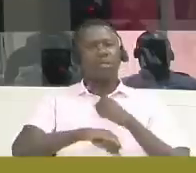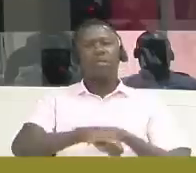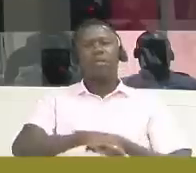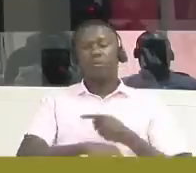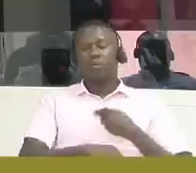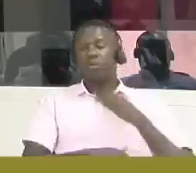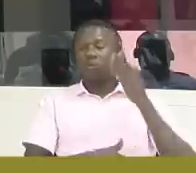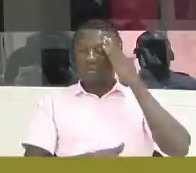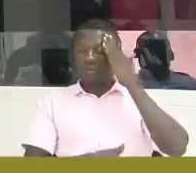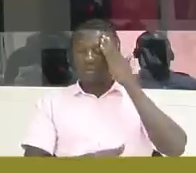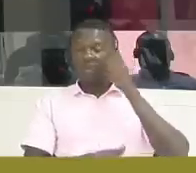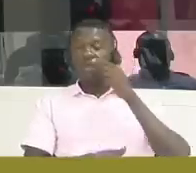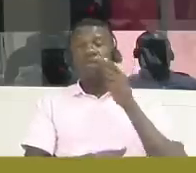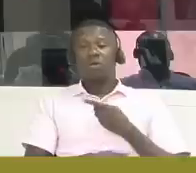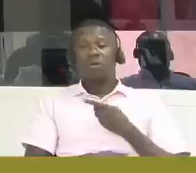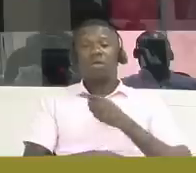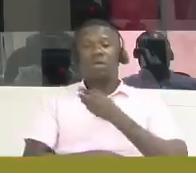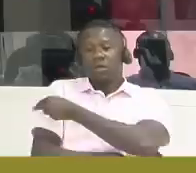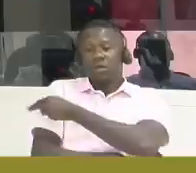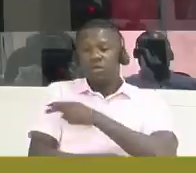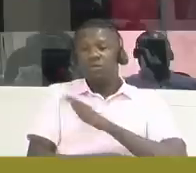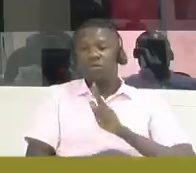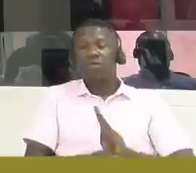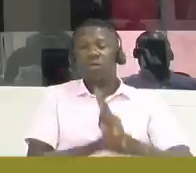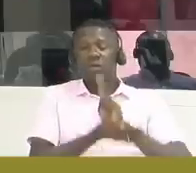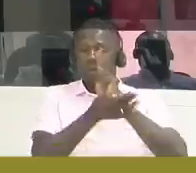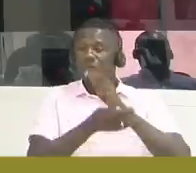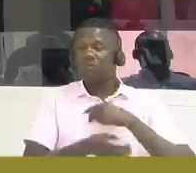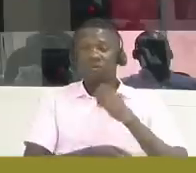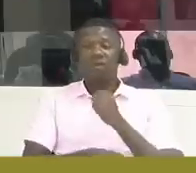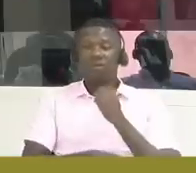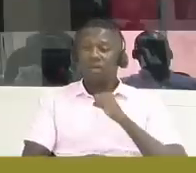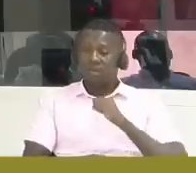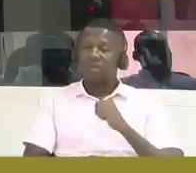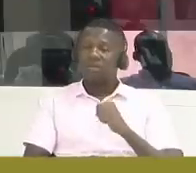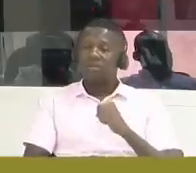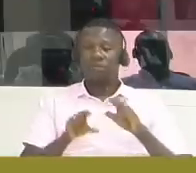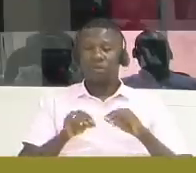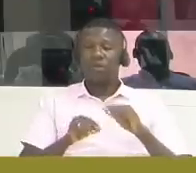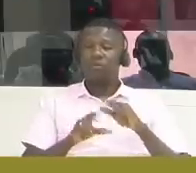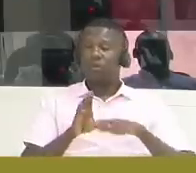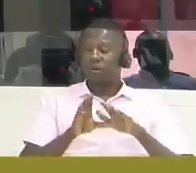Cross volunteer and he was a very active member of the Red Cross volunteer.